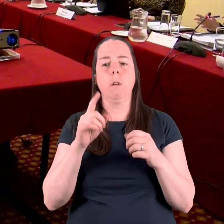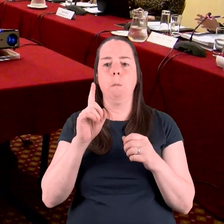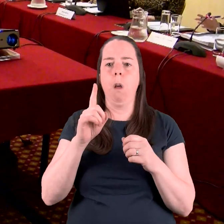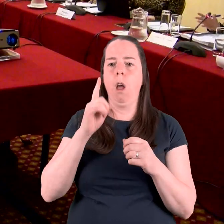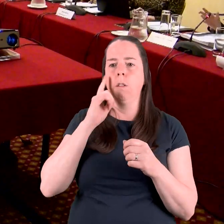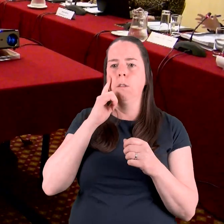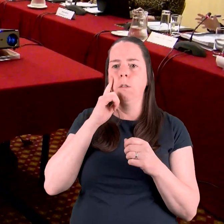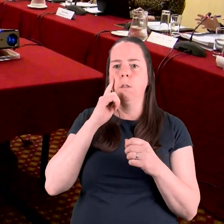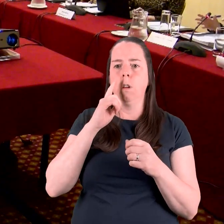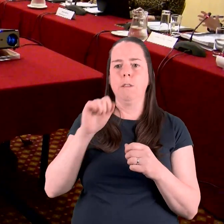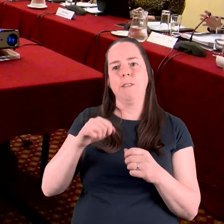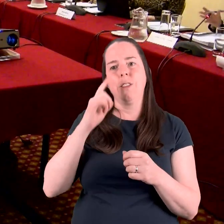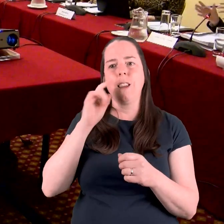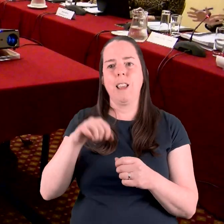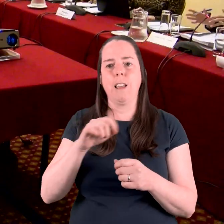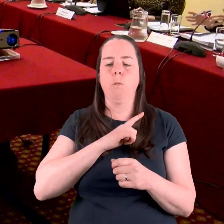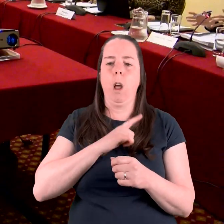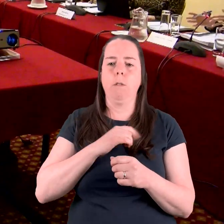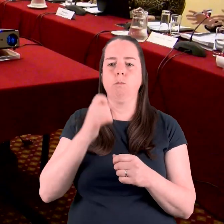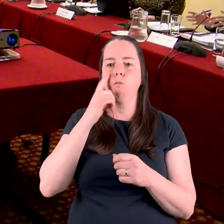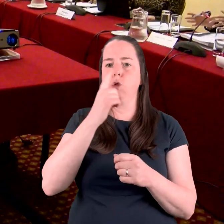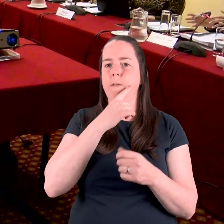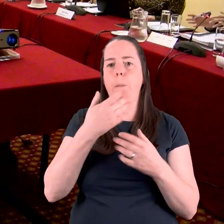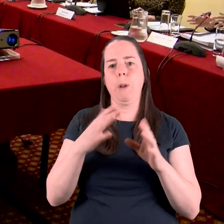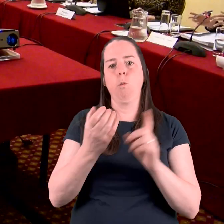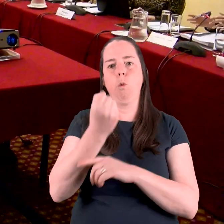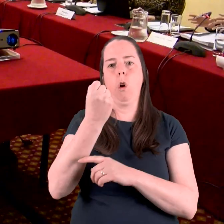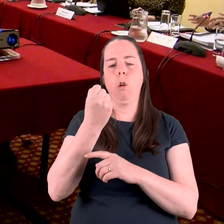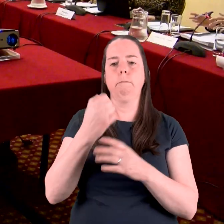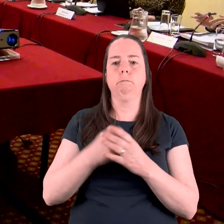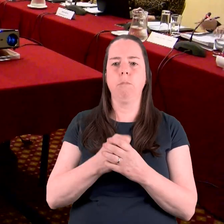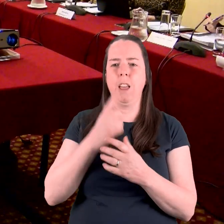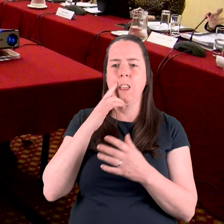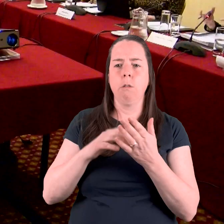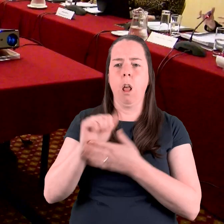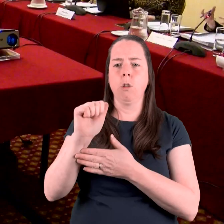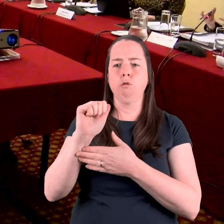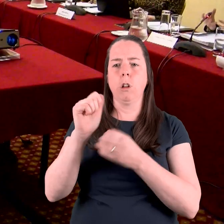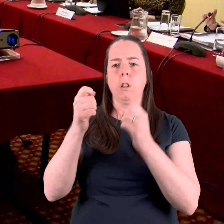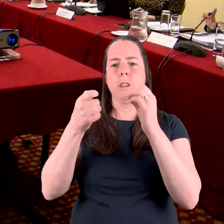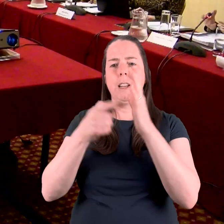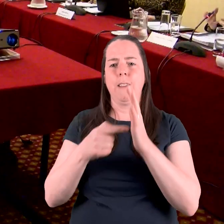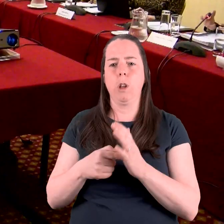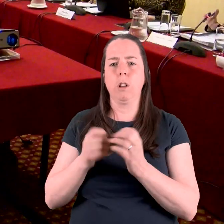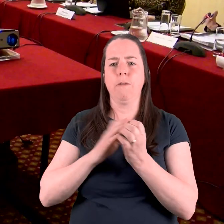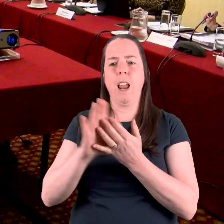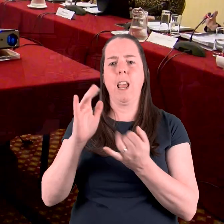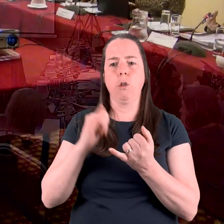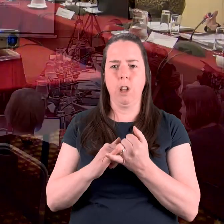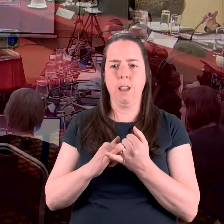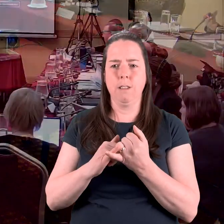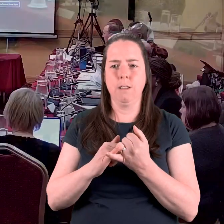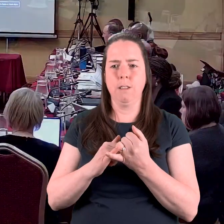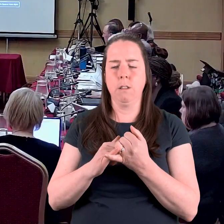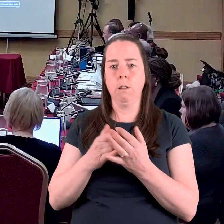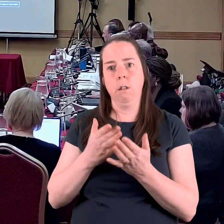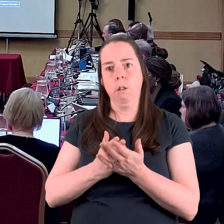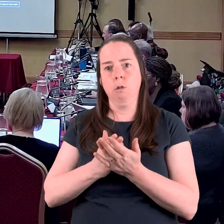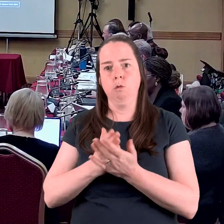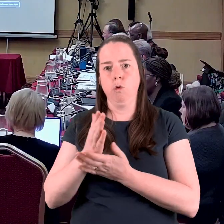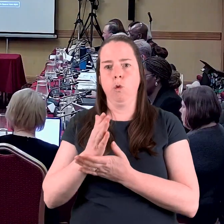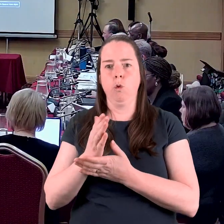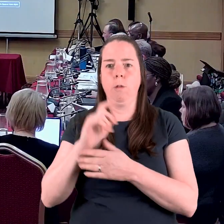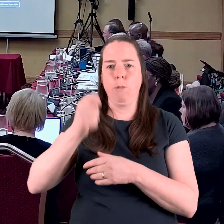have that evaluation. But I think, yes, because so we can prove that it's worked. But I think the cultural kind of significance of